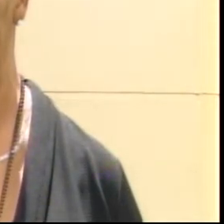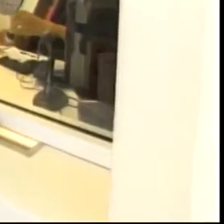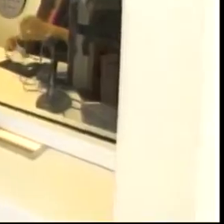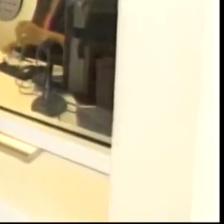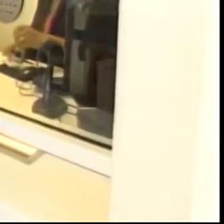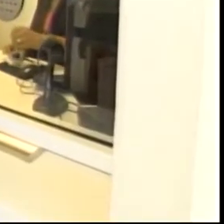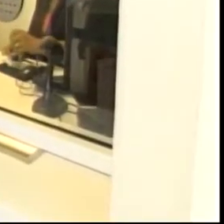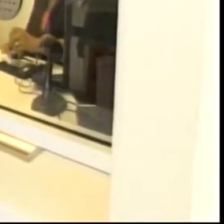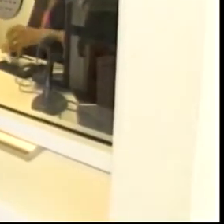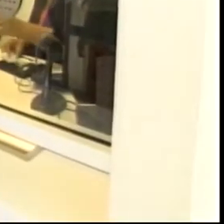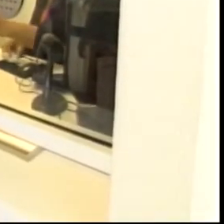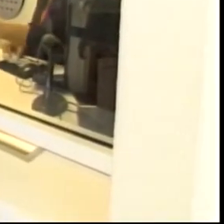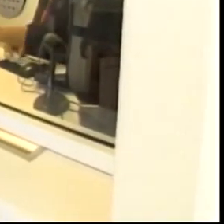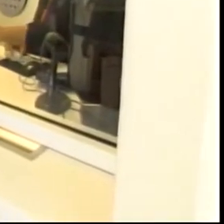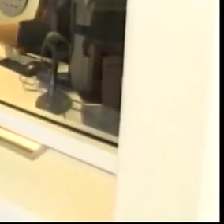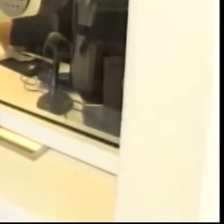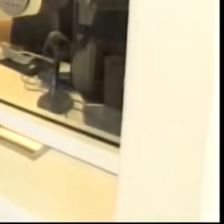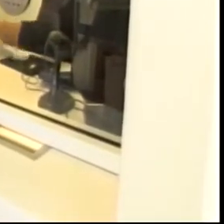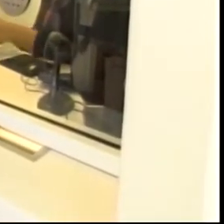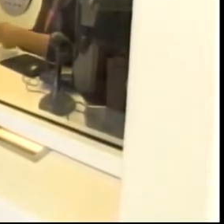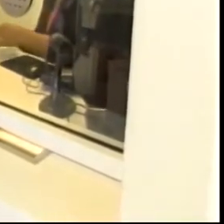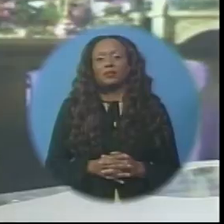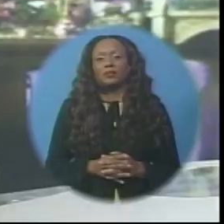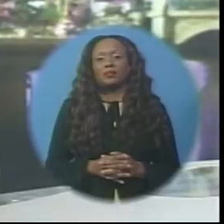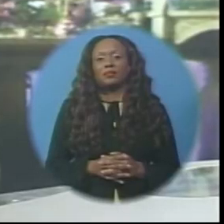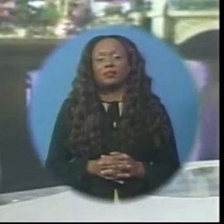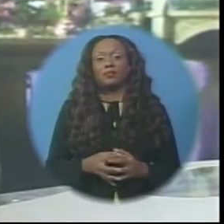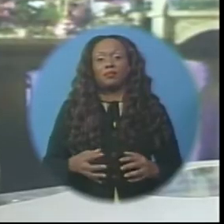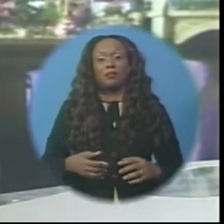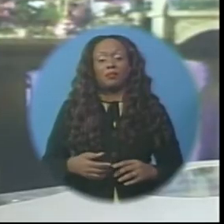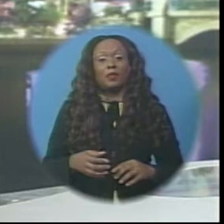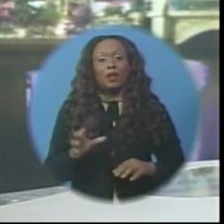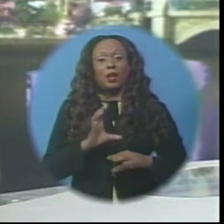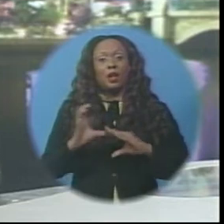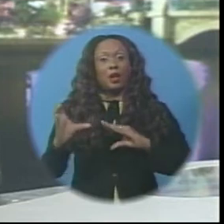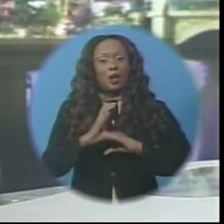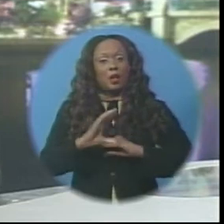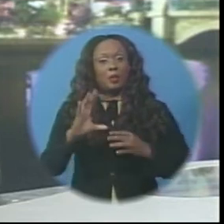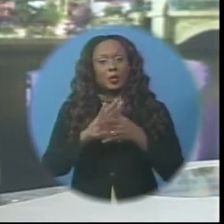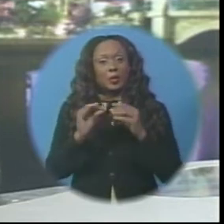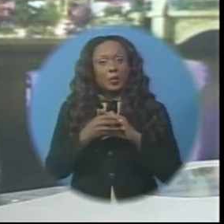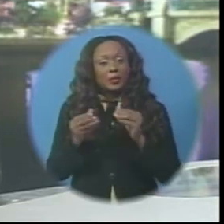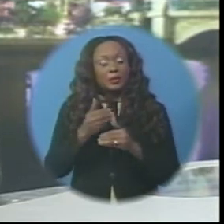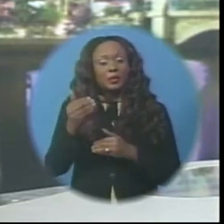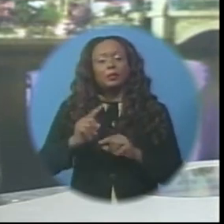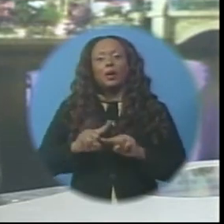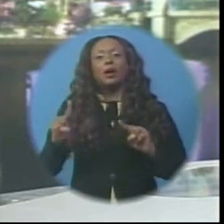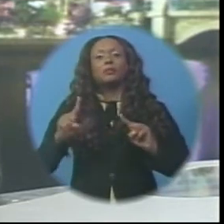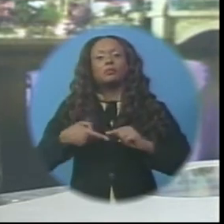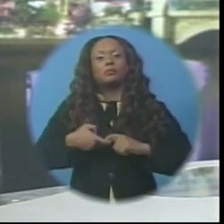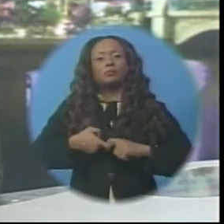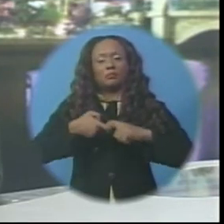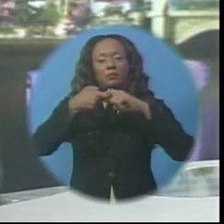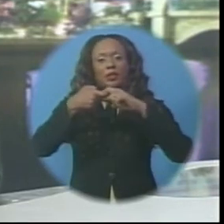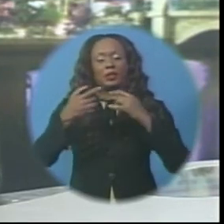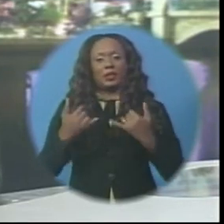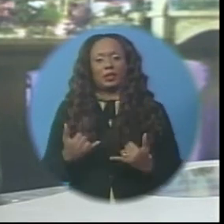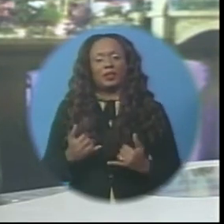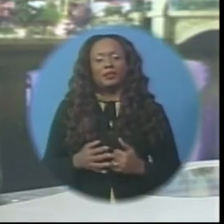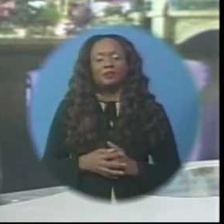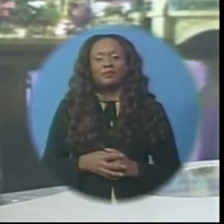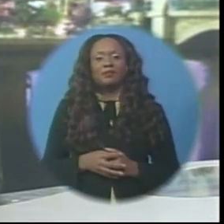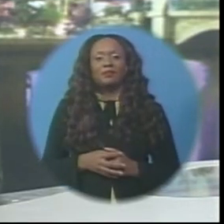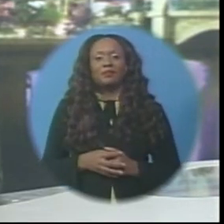office. Shane Jones, CBC News. Well, still to come, a look at some of the stories making headlines across the